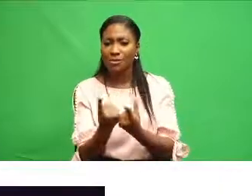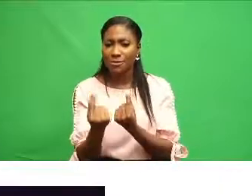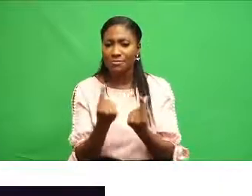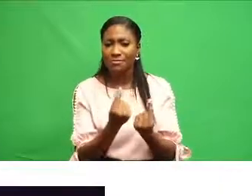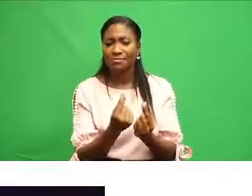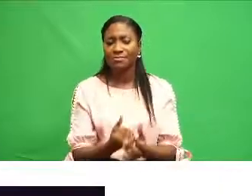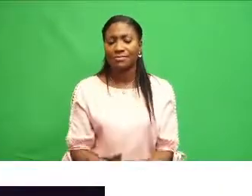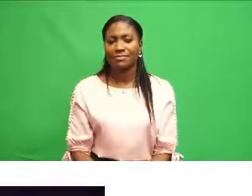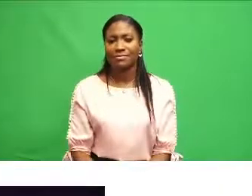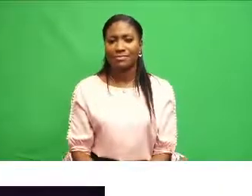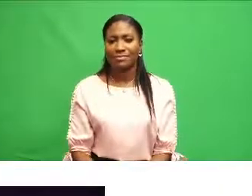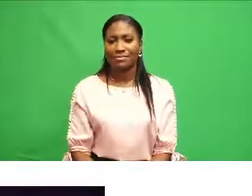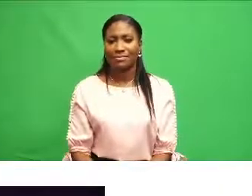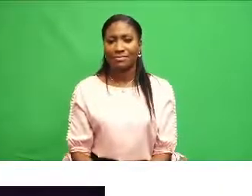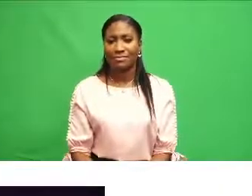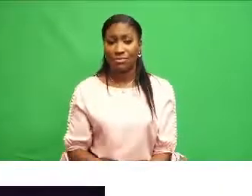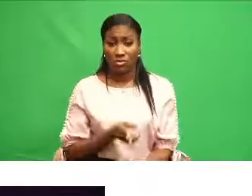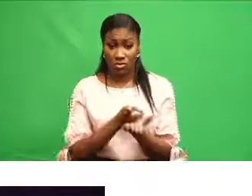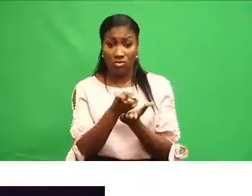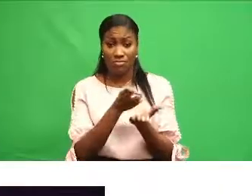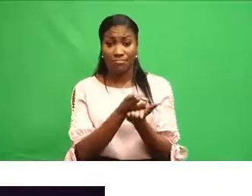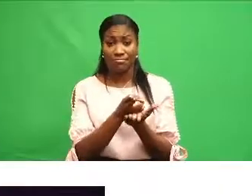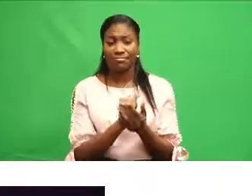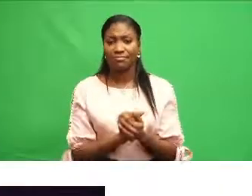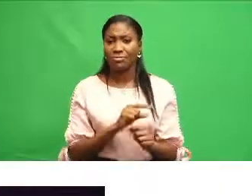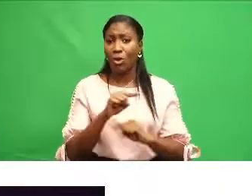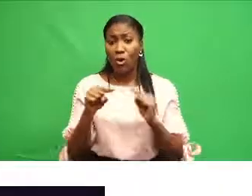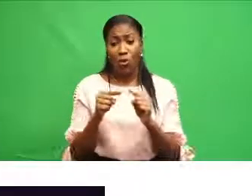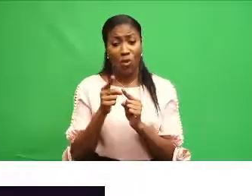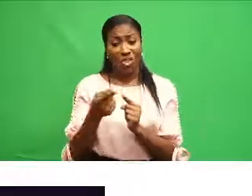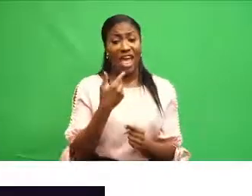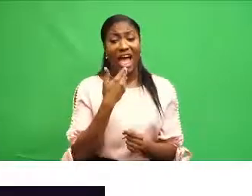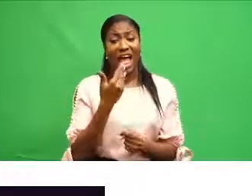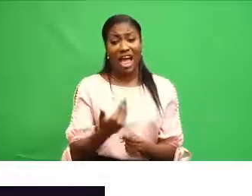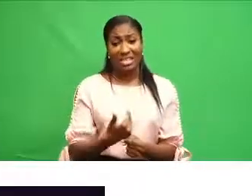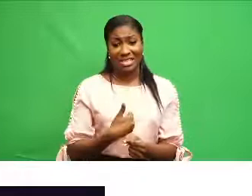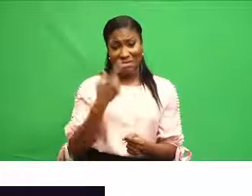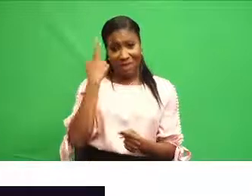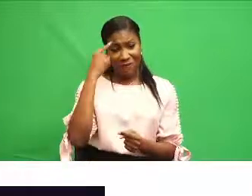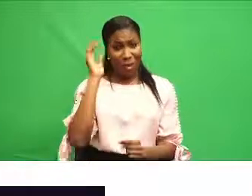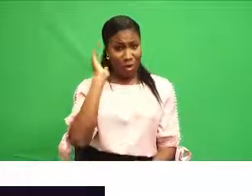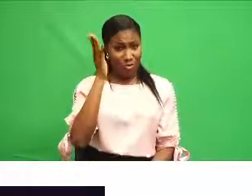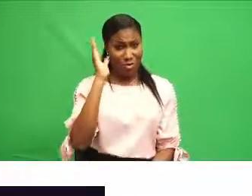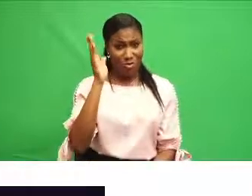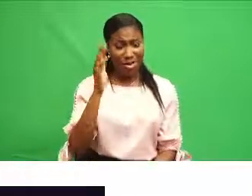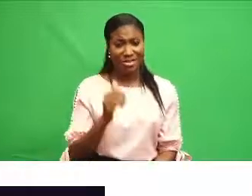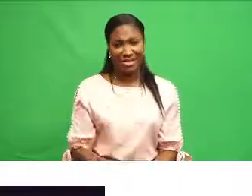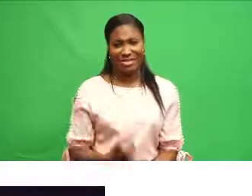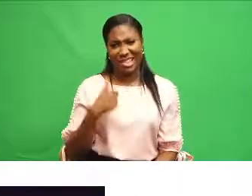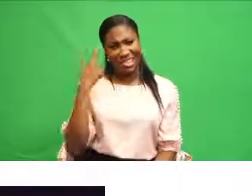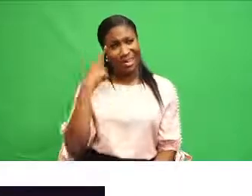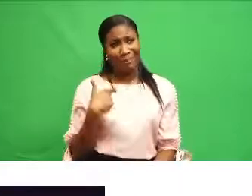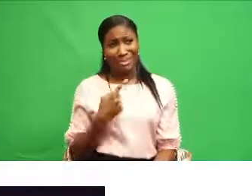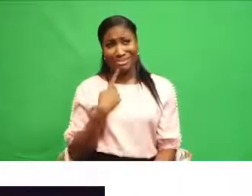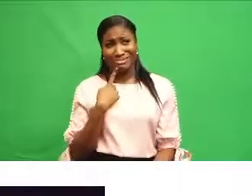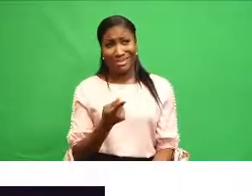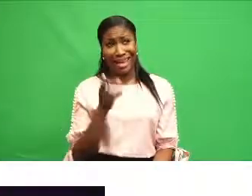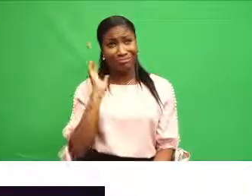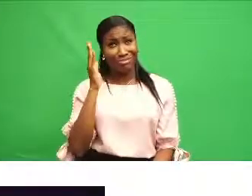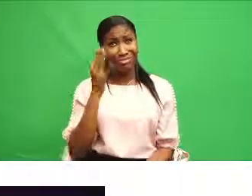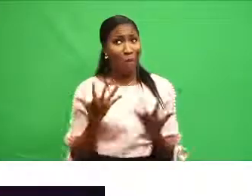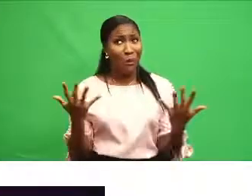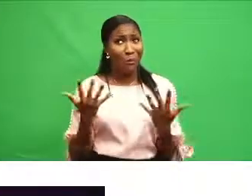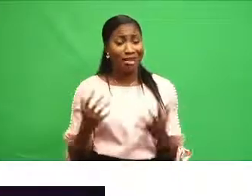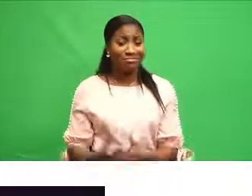Now, frankly speaking, when I was asked to present, I consider that, what could I say? Social